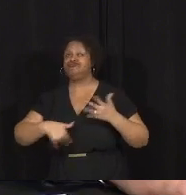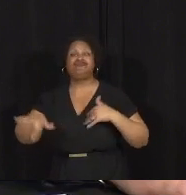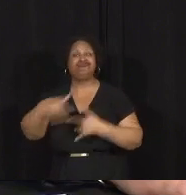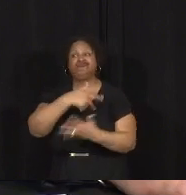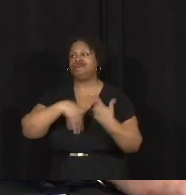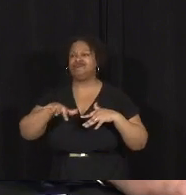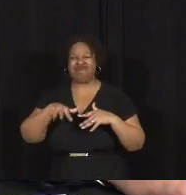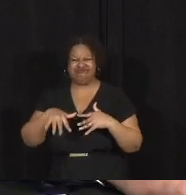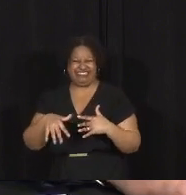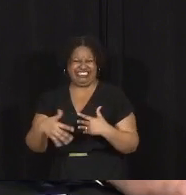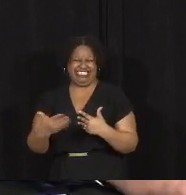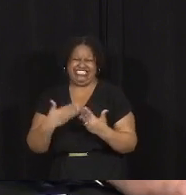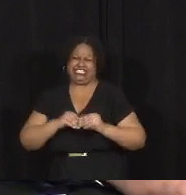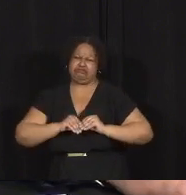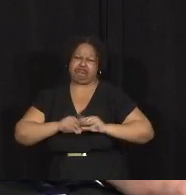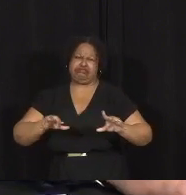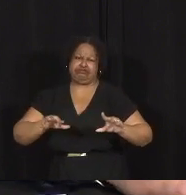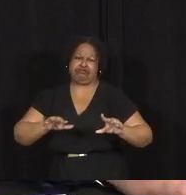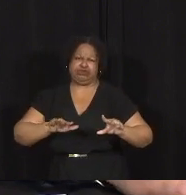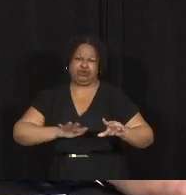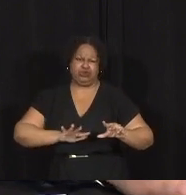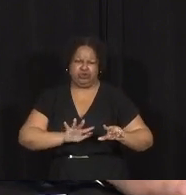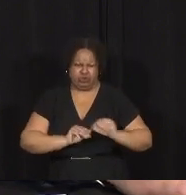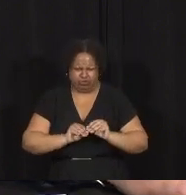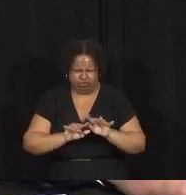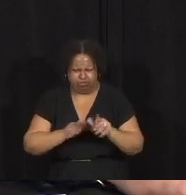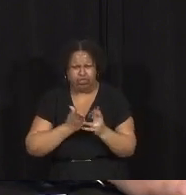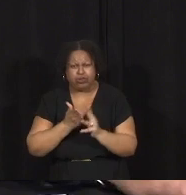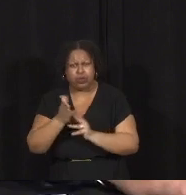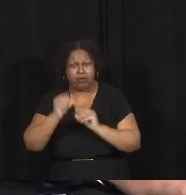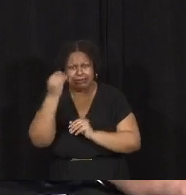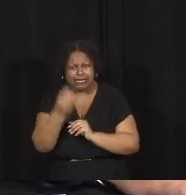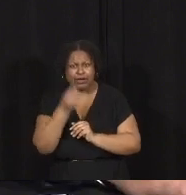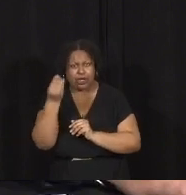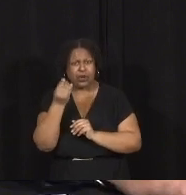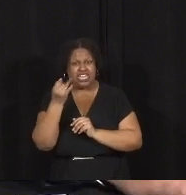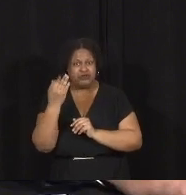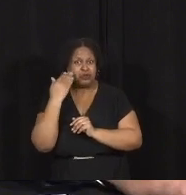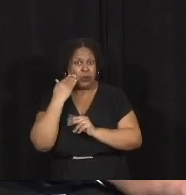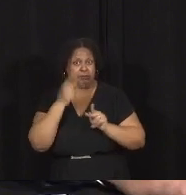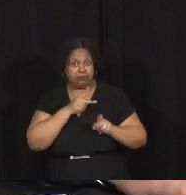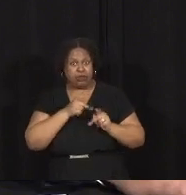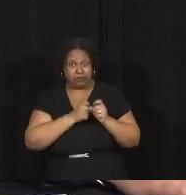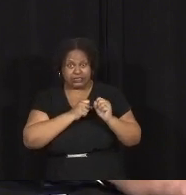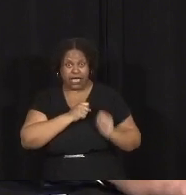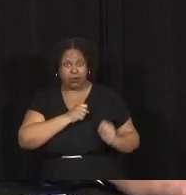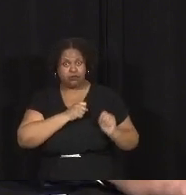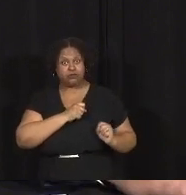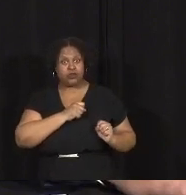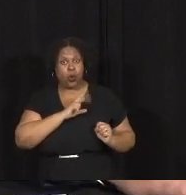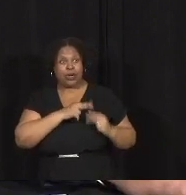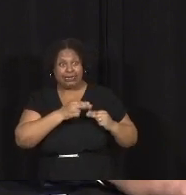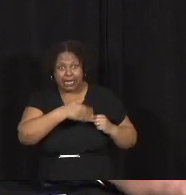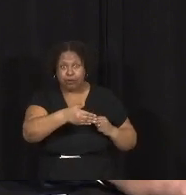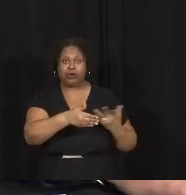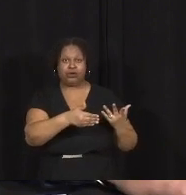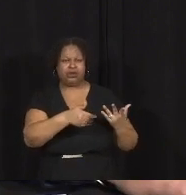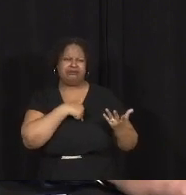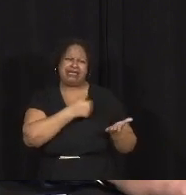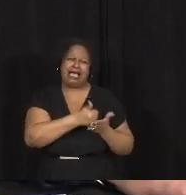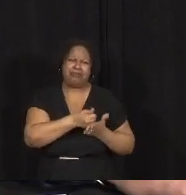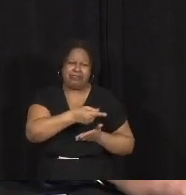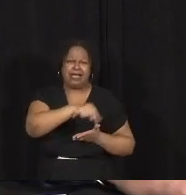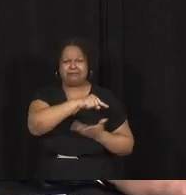you know snowbirds, if you have snowbirds as neighbors, please help them out. Please drop shopping for